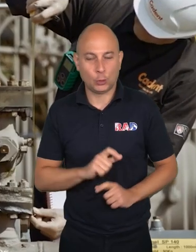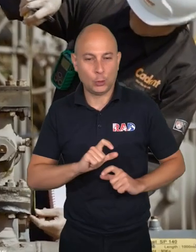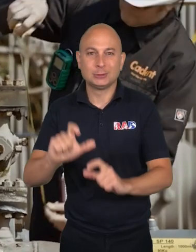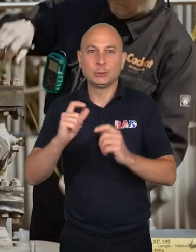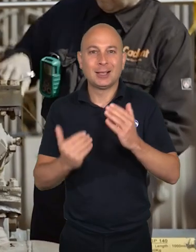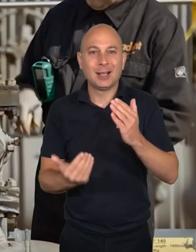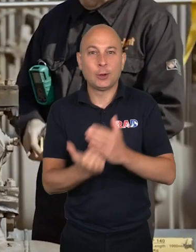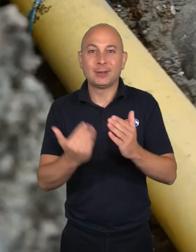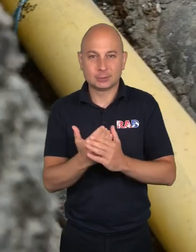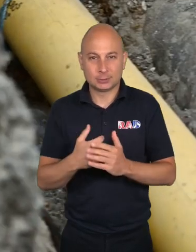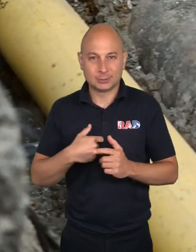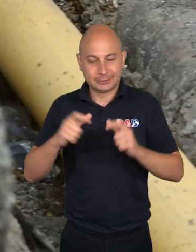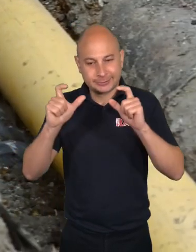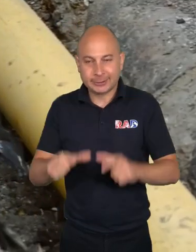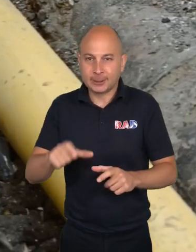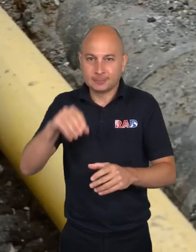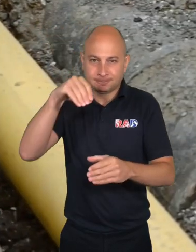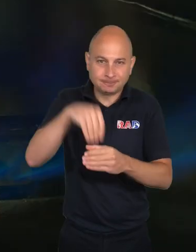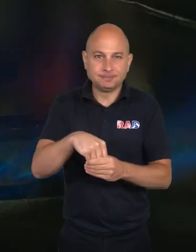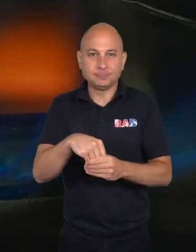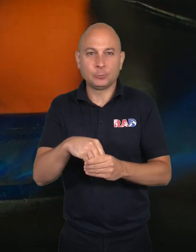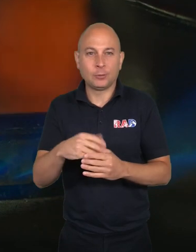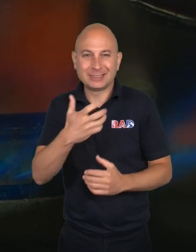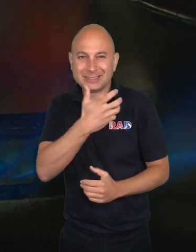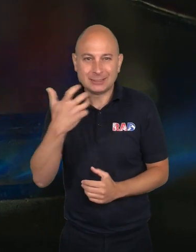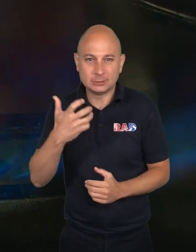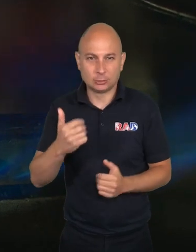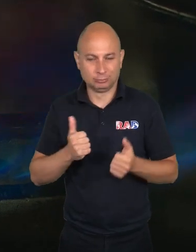to continue innovating so we stay at the heart of heat.